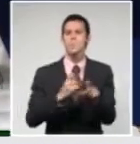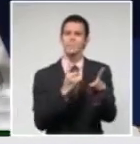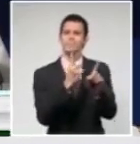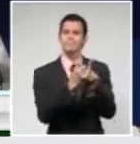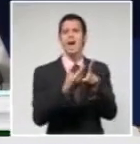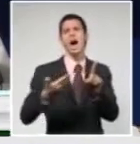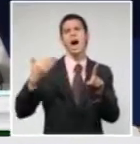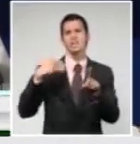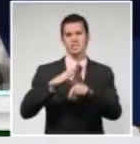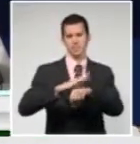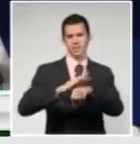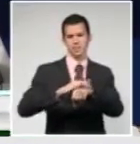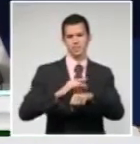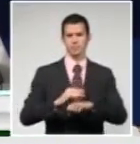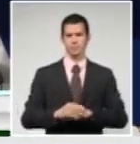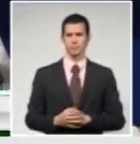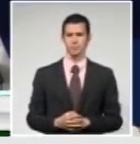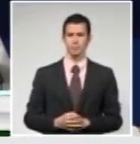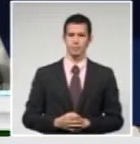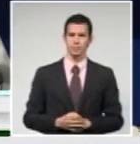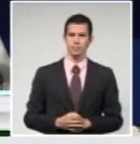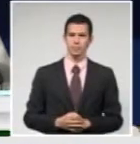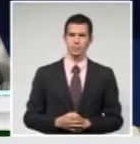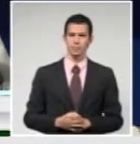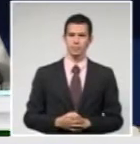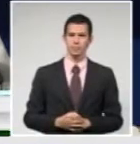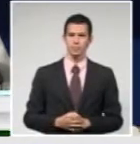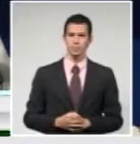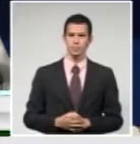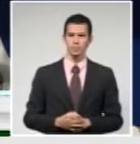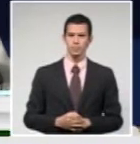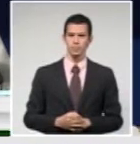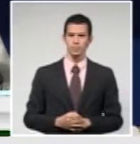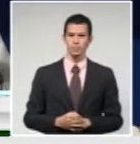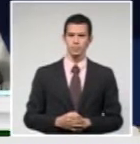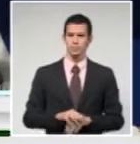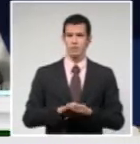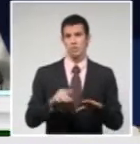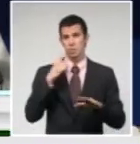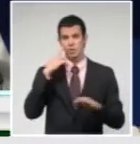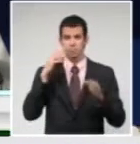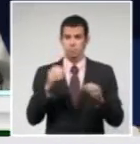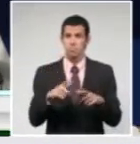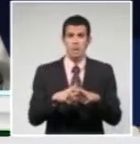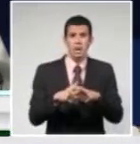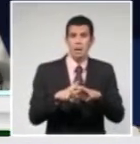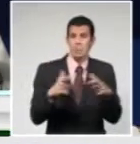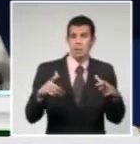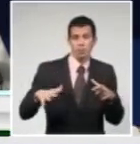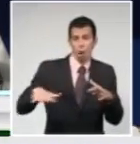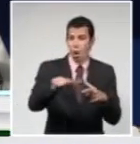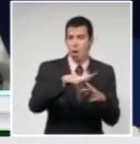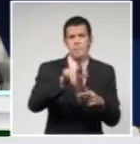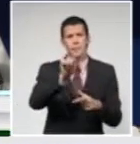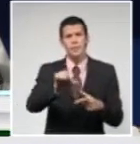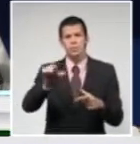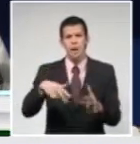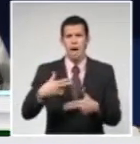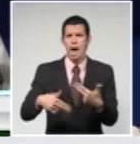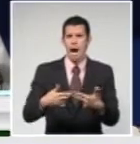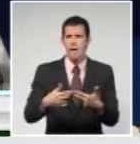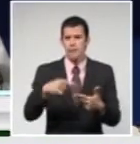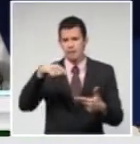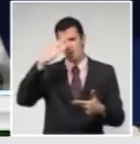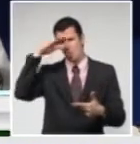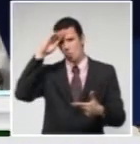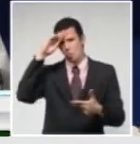91.9% of all confirmed cases in Cuba since the pandemic began had contact with someone who